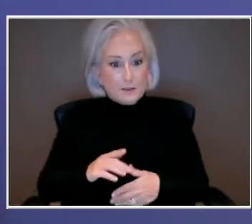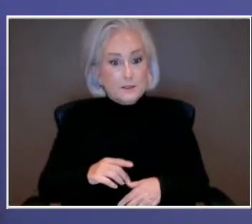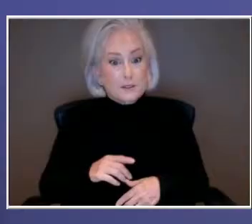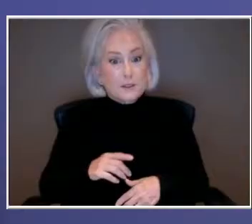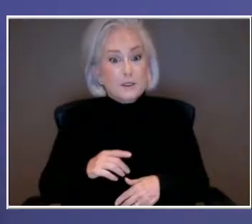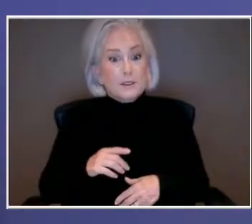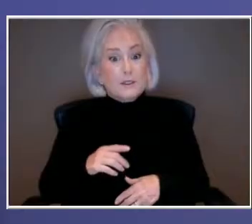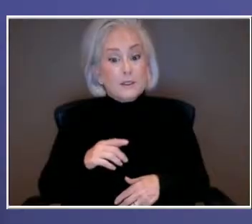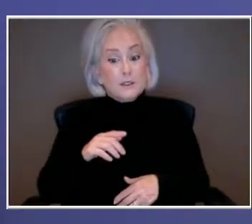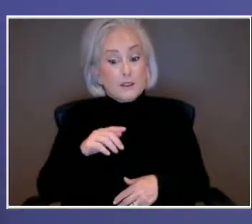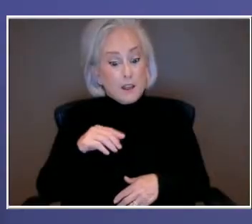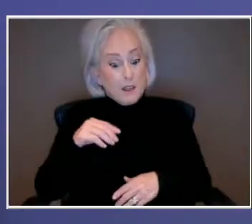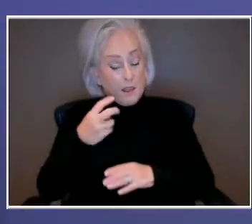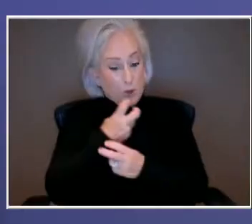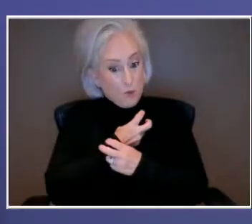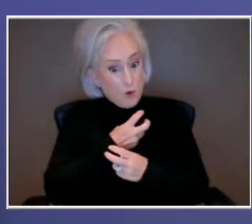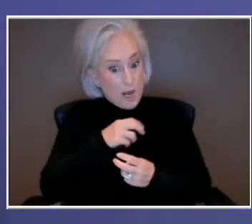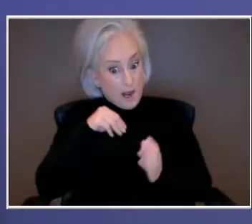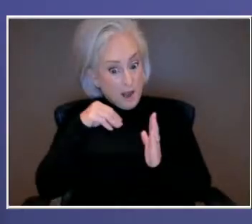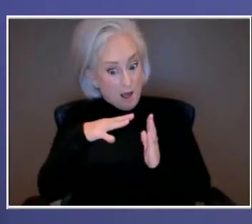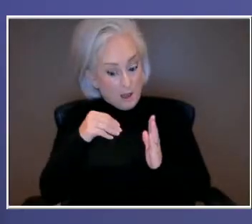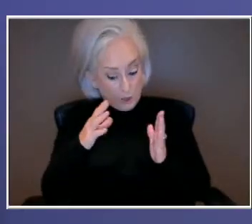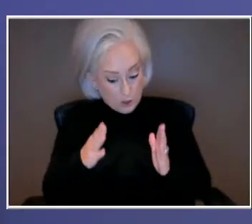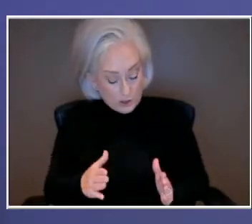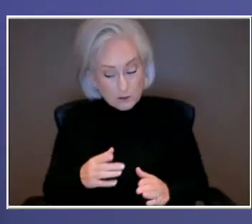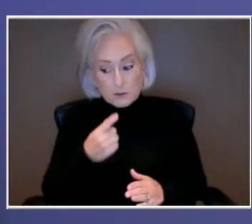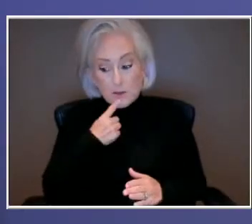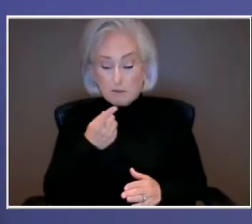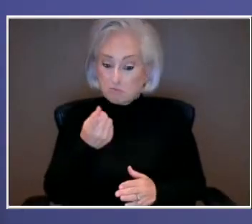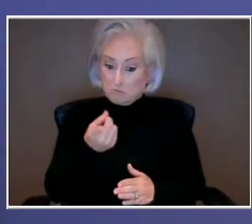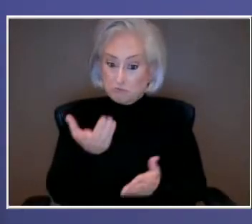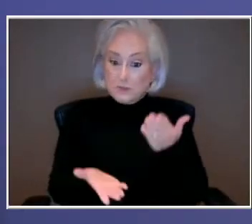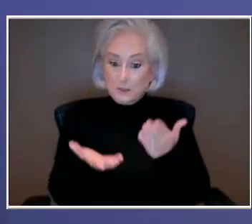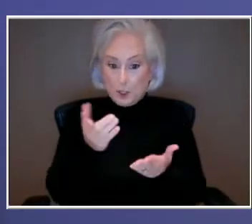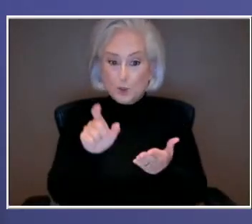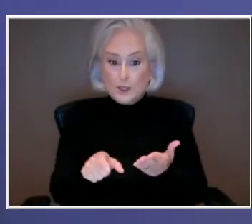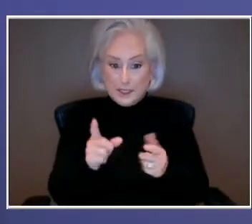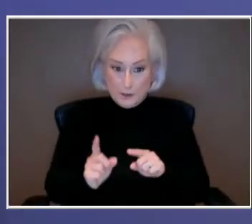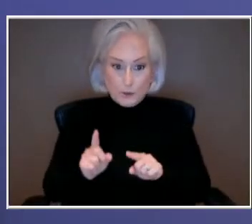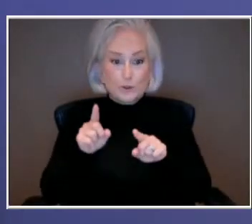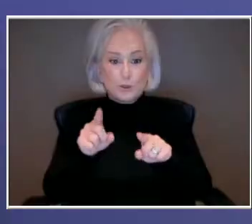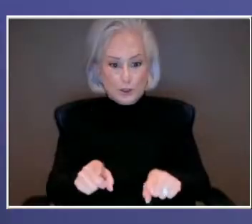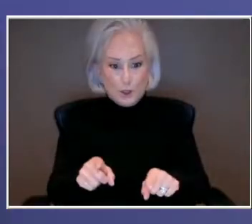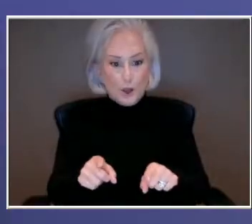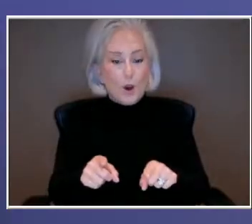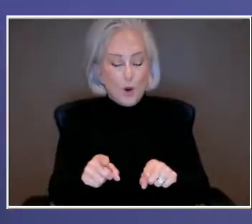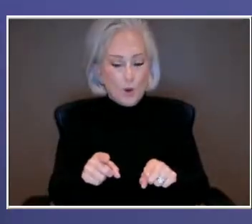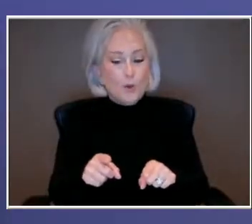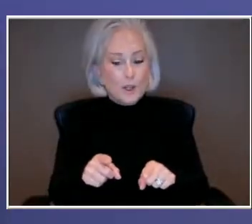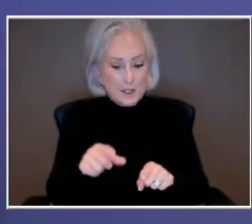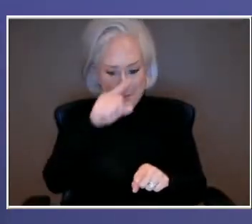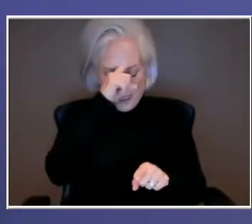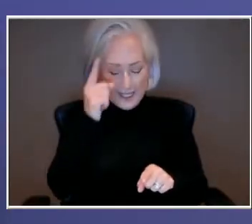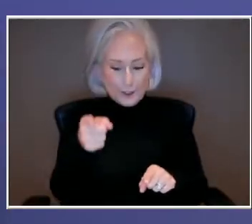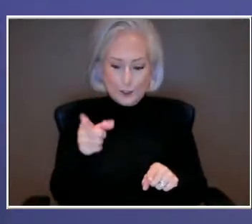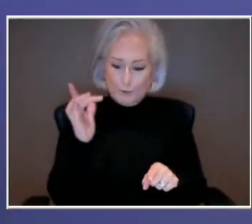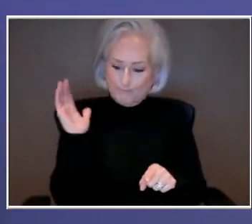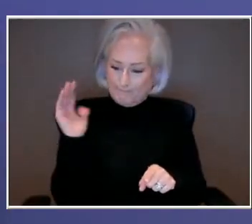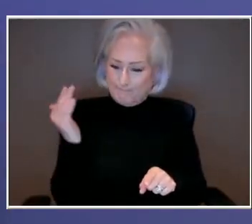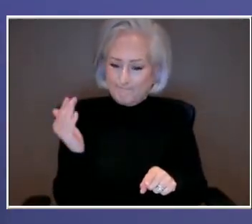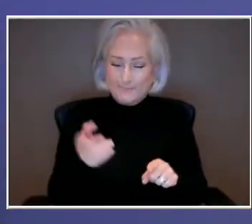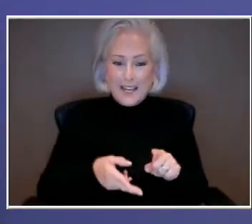to a high-risk clinic because your 5-year risk, despite maybe you don't even have family history, your 5-year